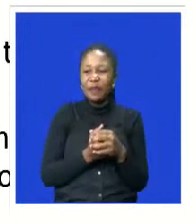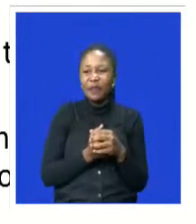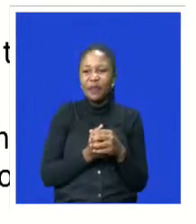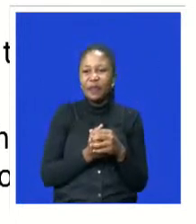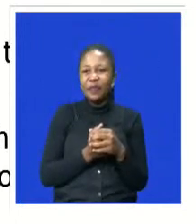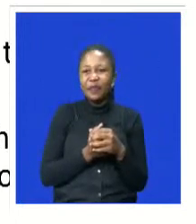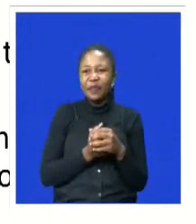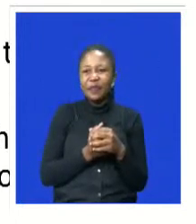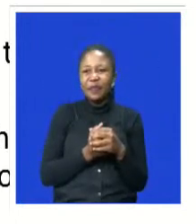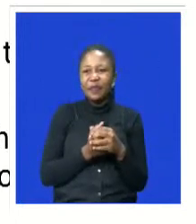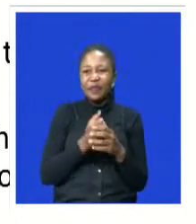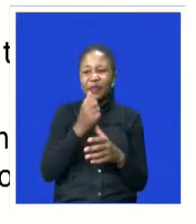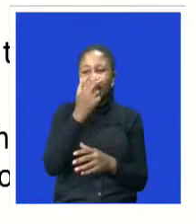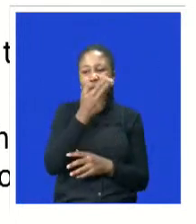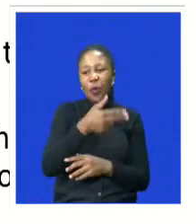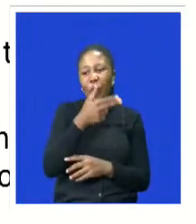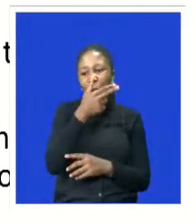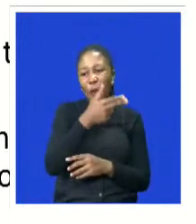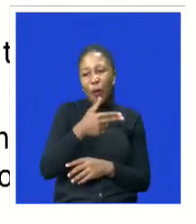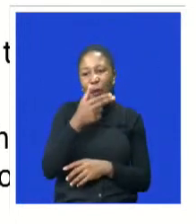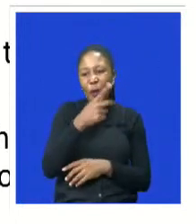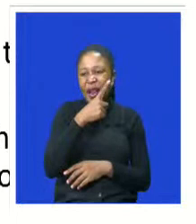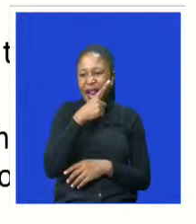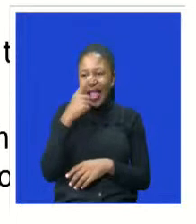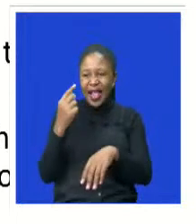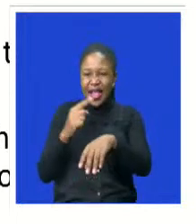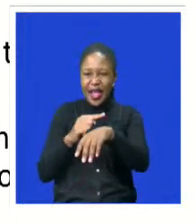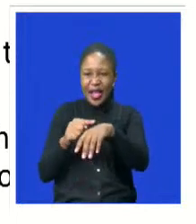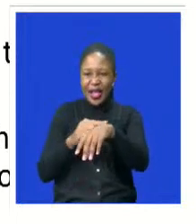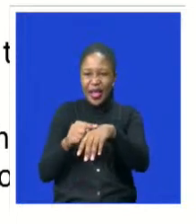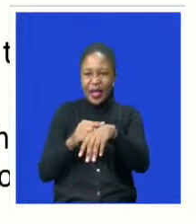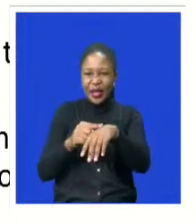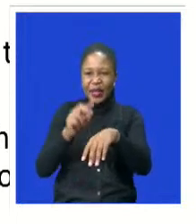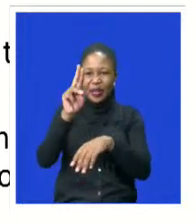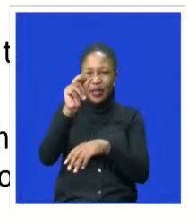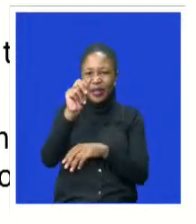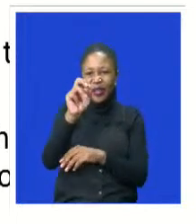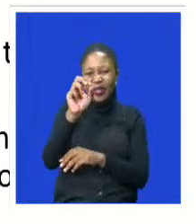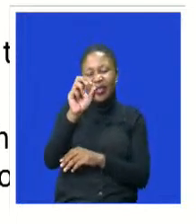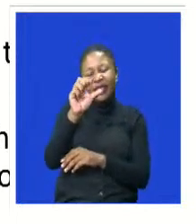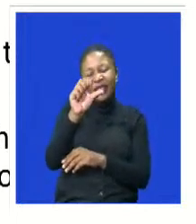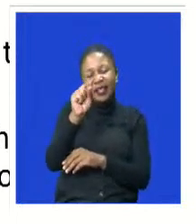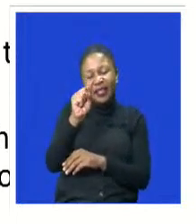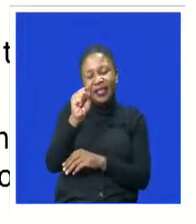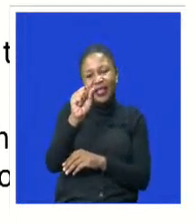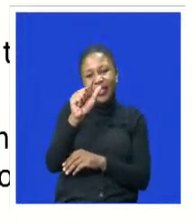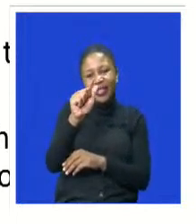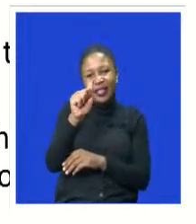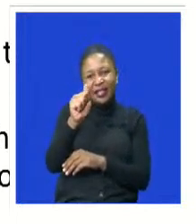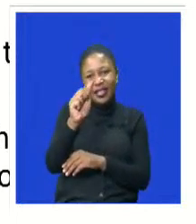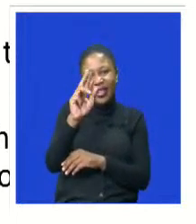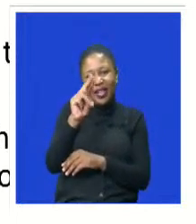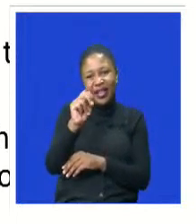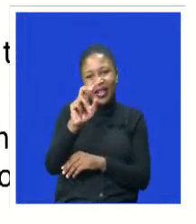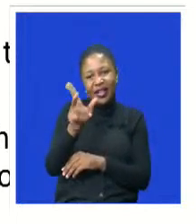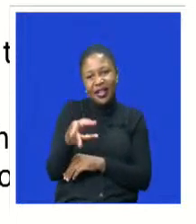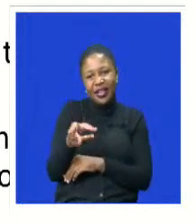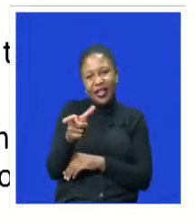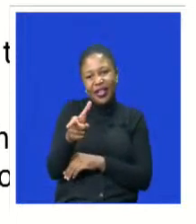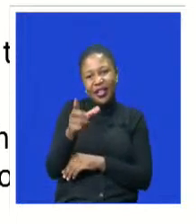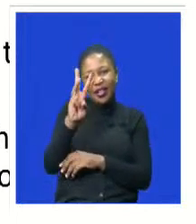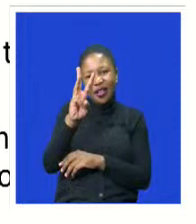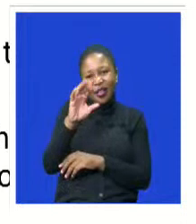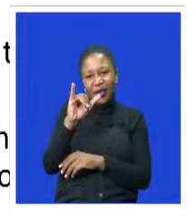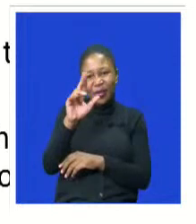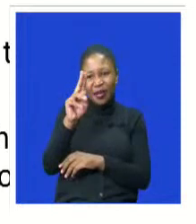it is known as Sangweni. Then state You have to state duties of the